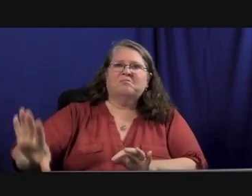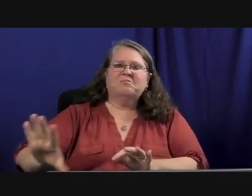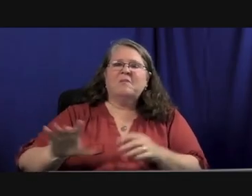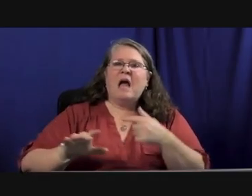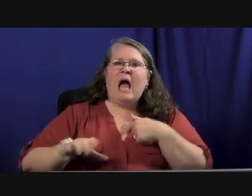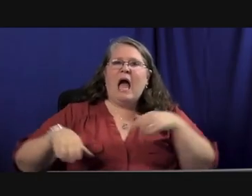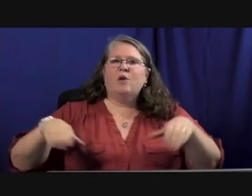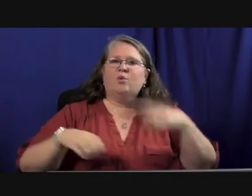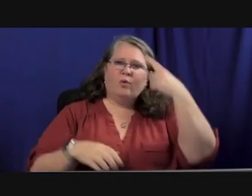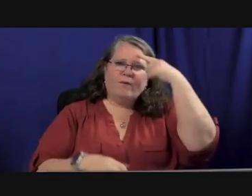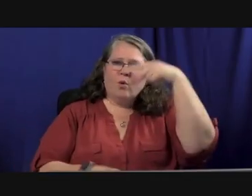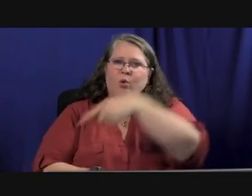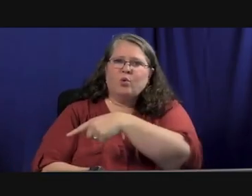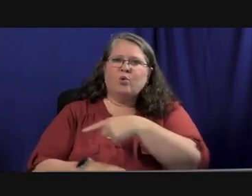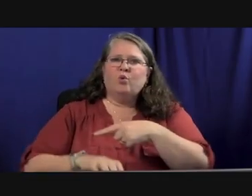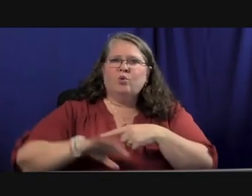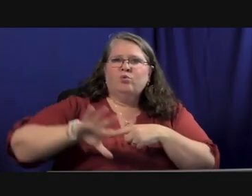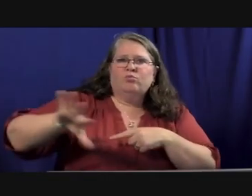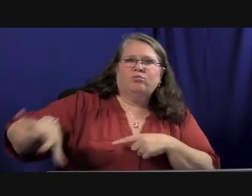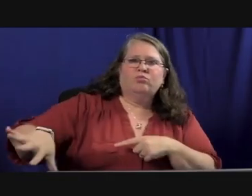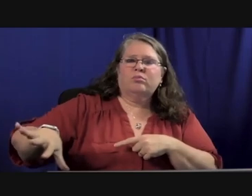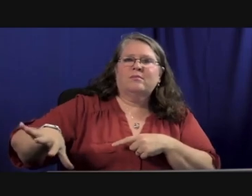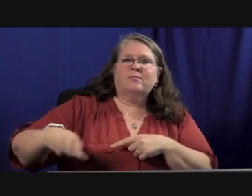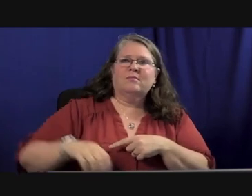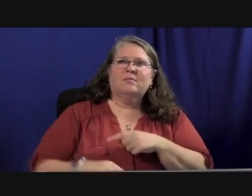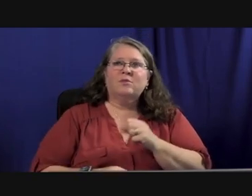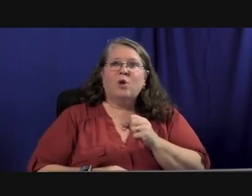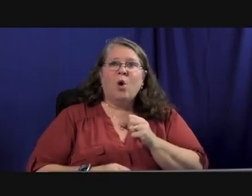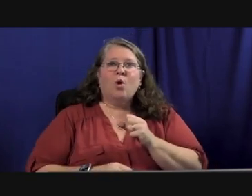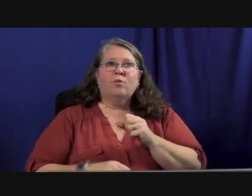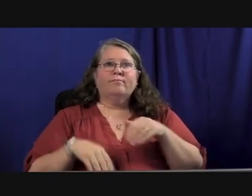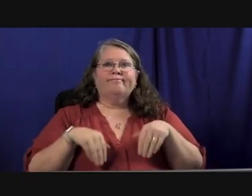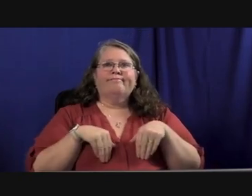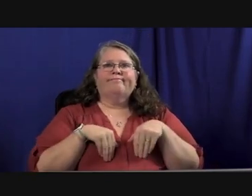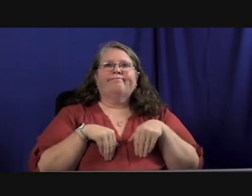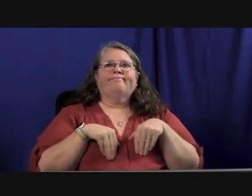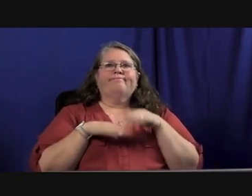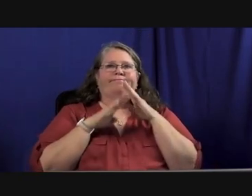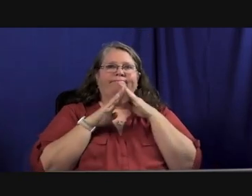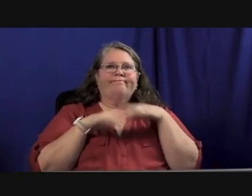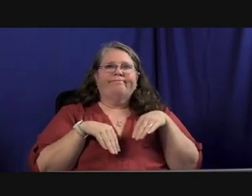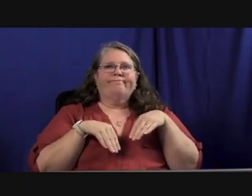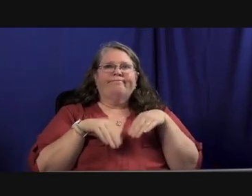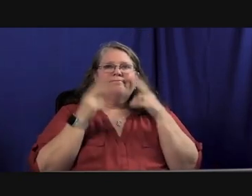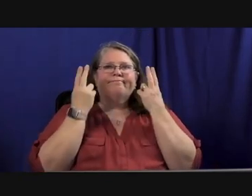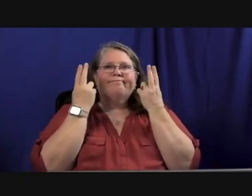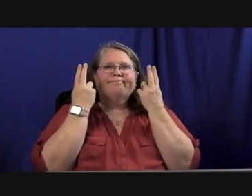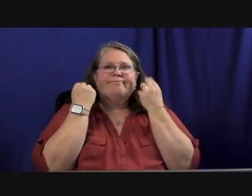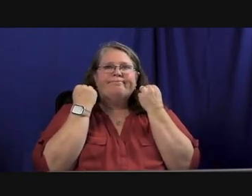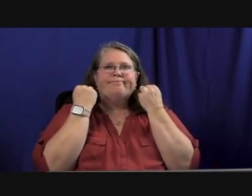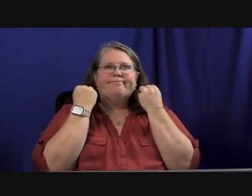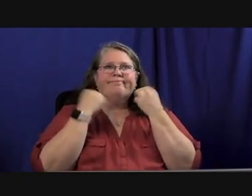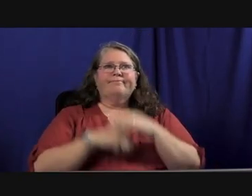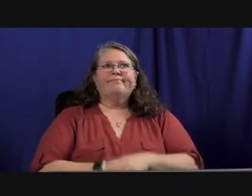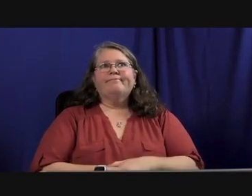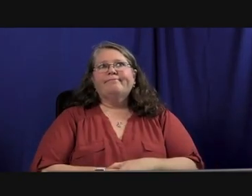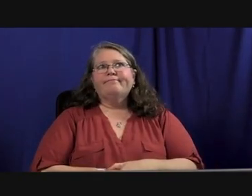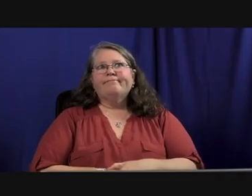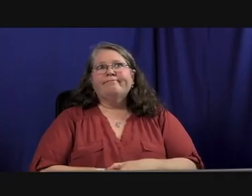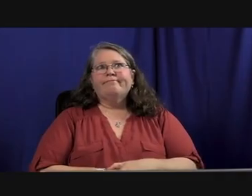are invalid. I'm going to do it for you. So as a deaf plus individual,